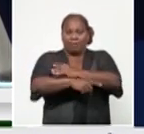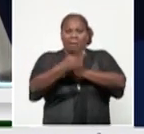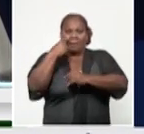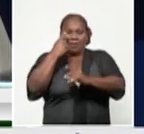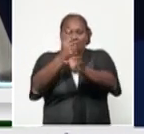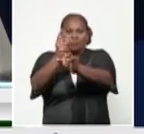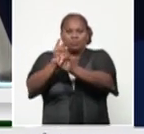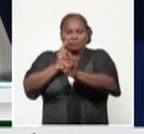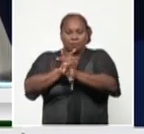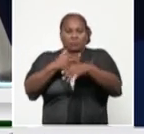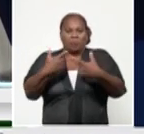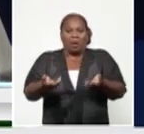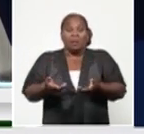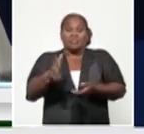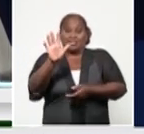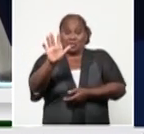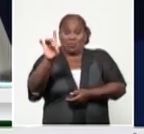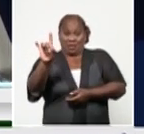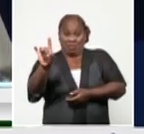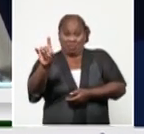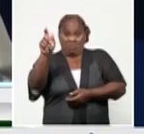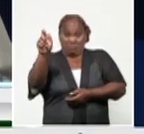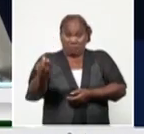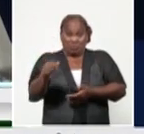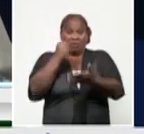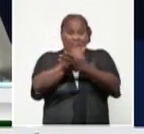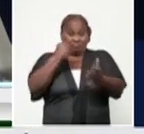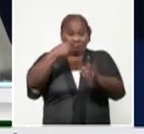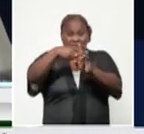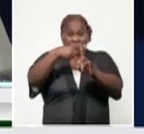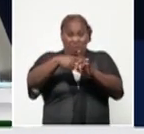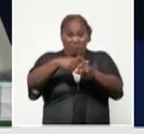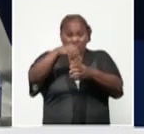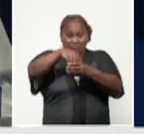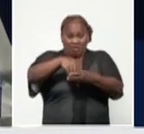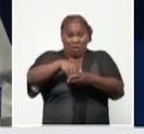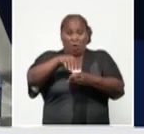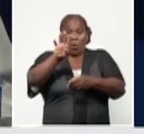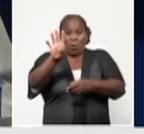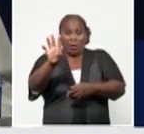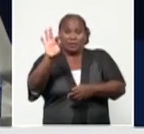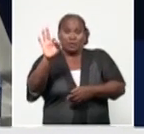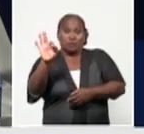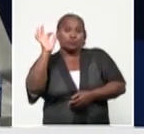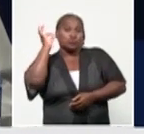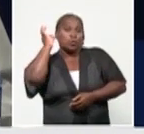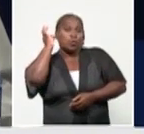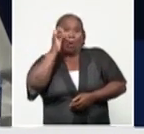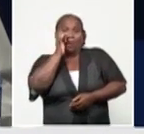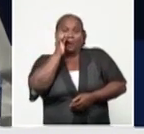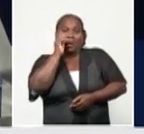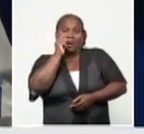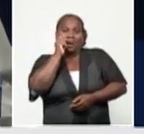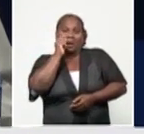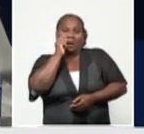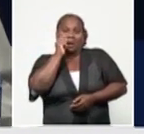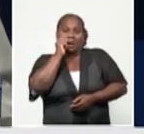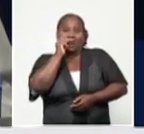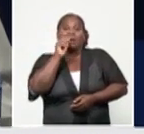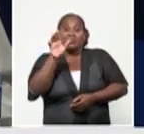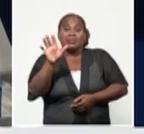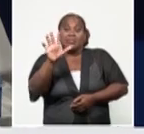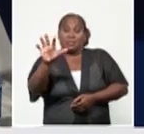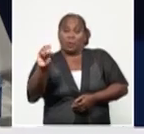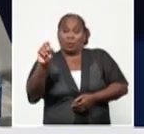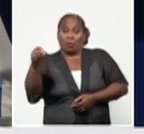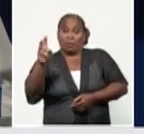be determined. Work is underway to locate the source in order to identify all possible case contacts.